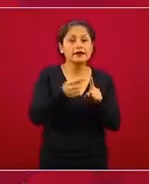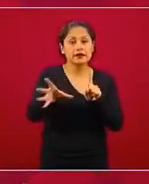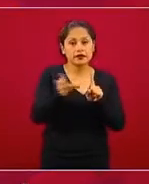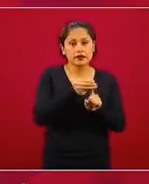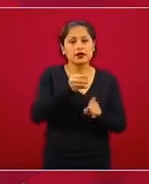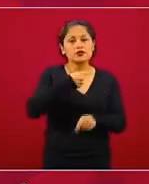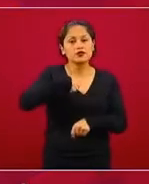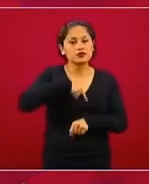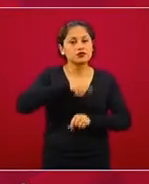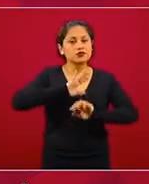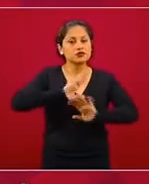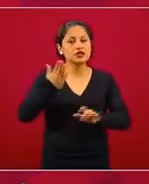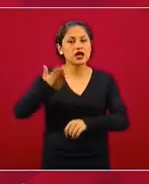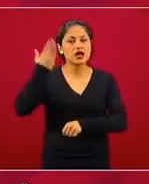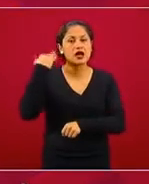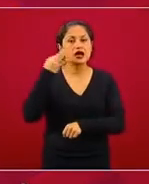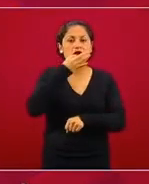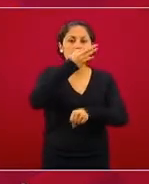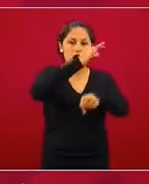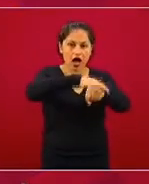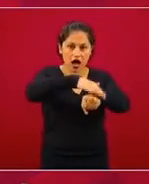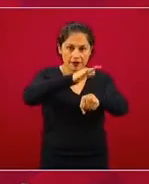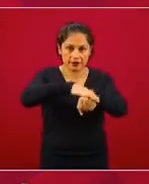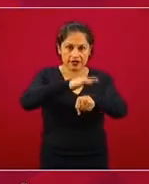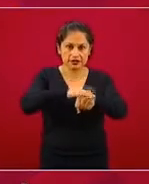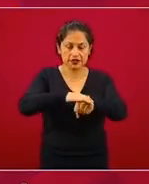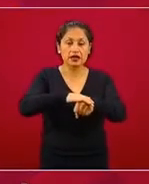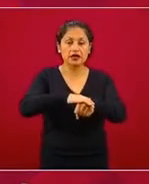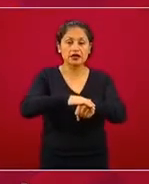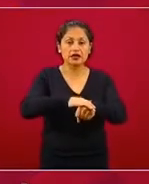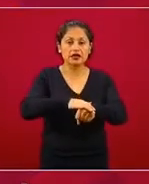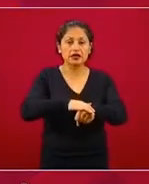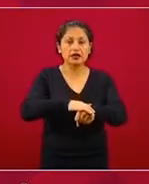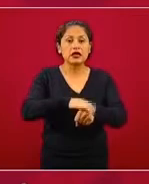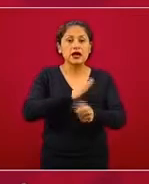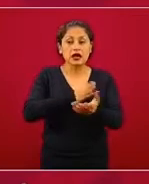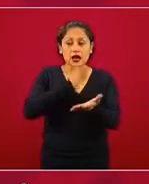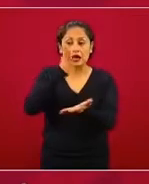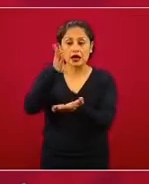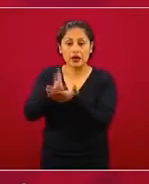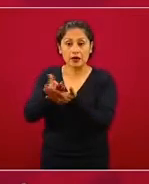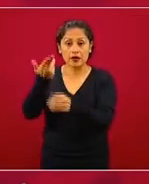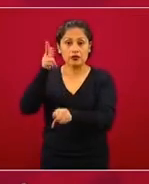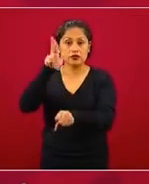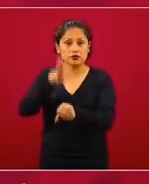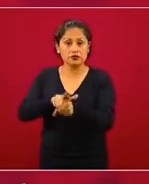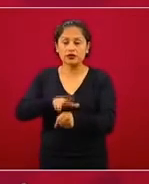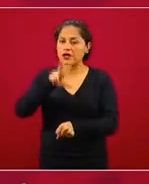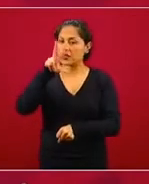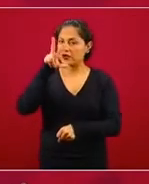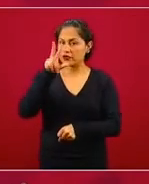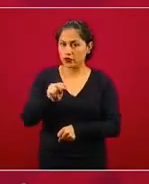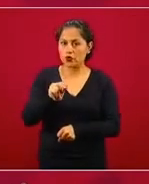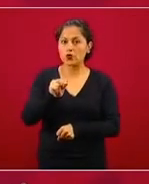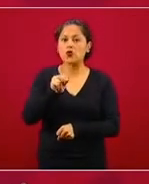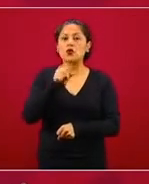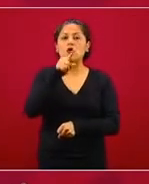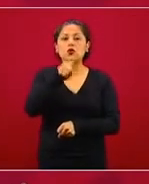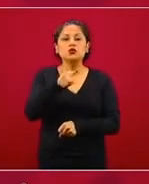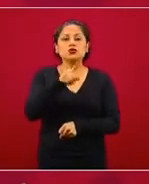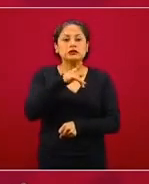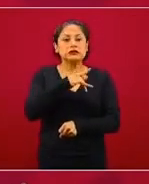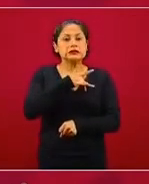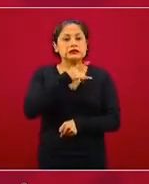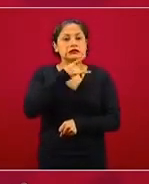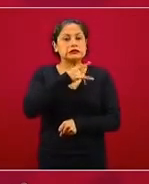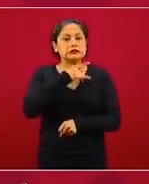in 6,000 hospitals that have a weekly program. So this doesn't really help us to estimate quickly,